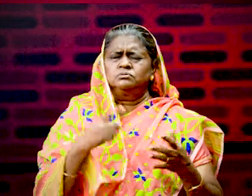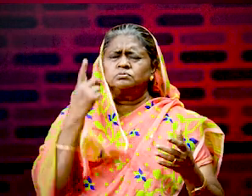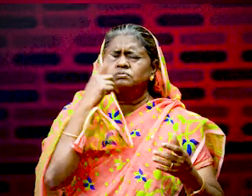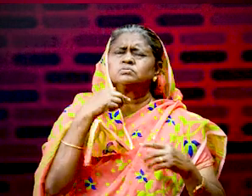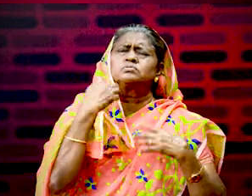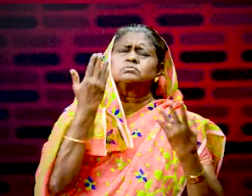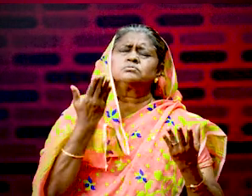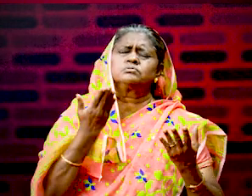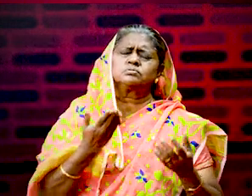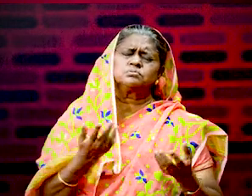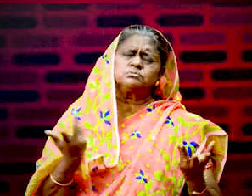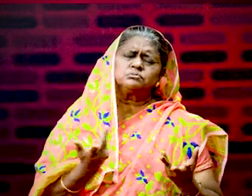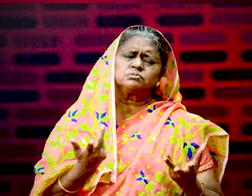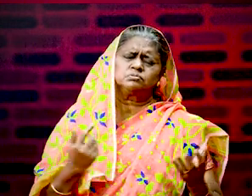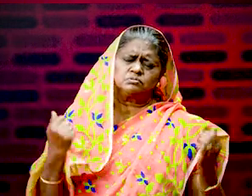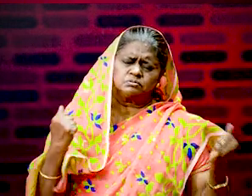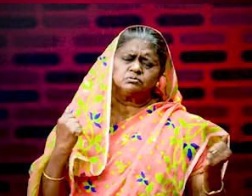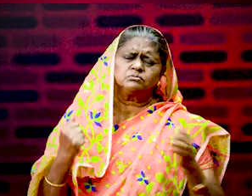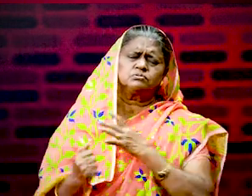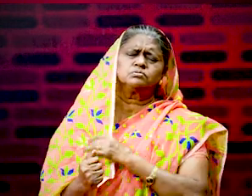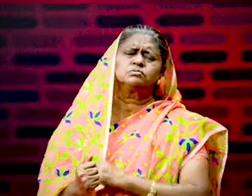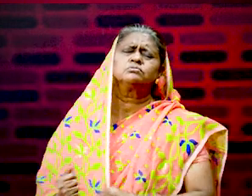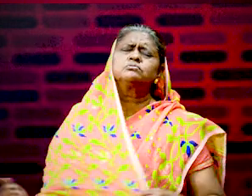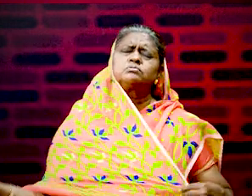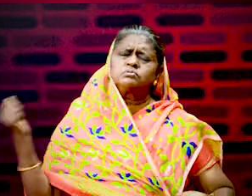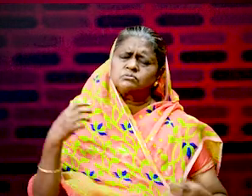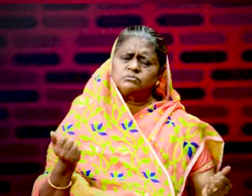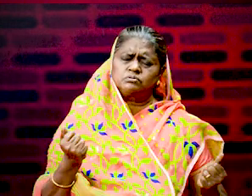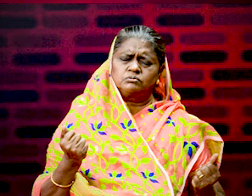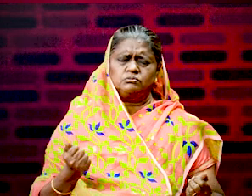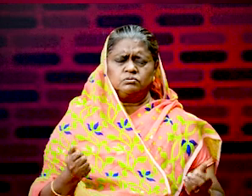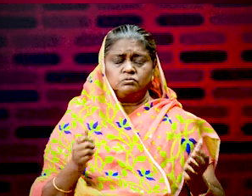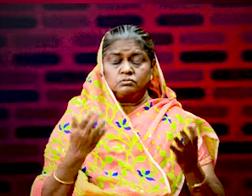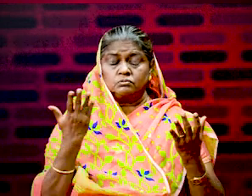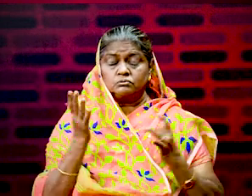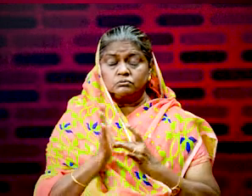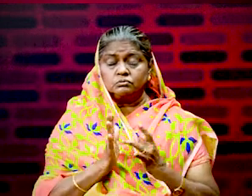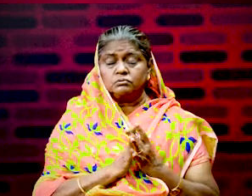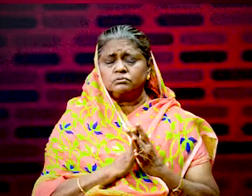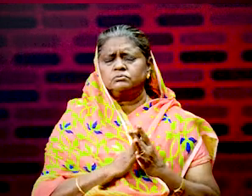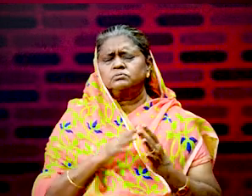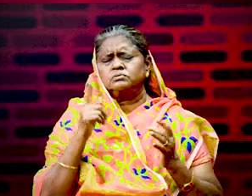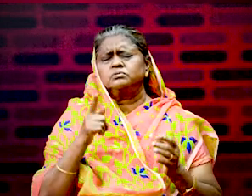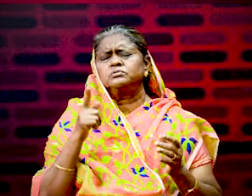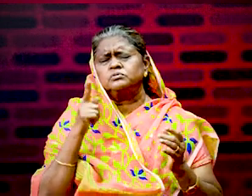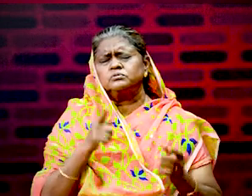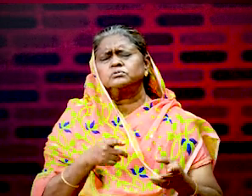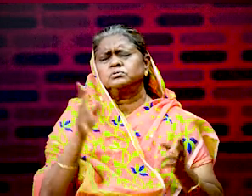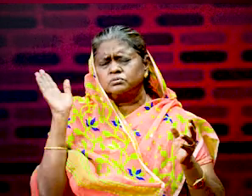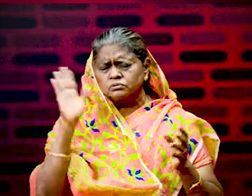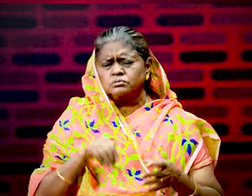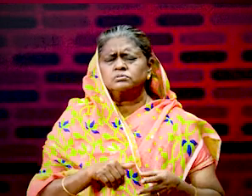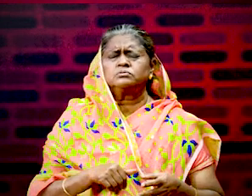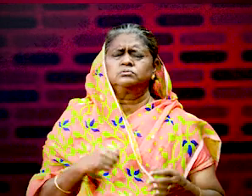to strengthen their hearts, O God, and give Your strength into their hearts, O God. Lord Jesus, You said You